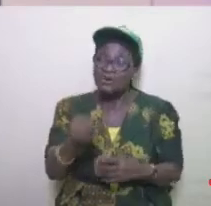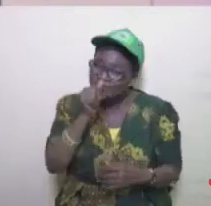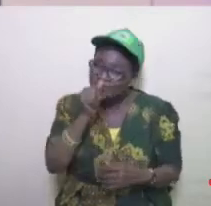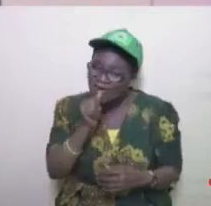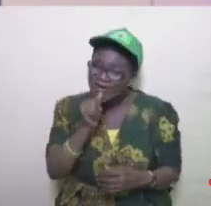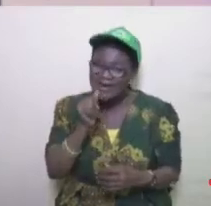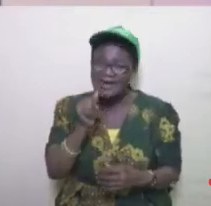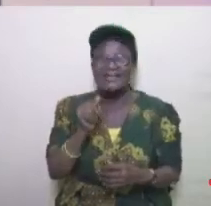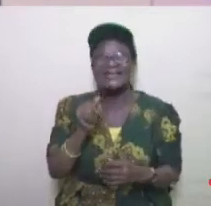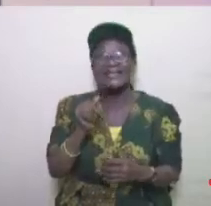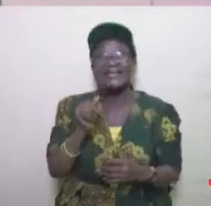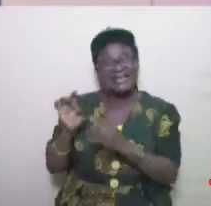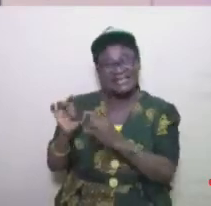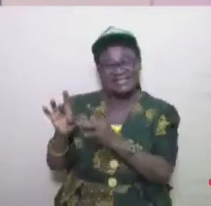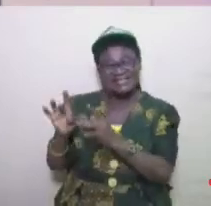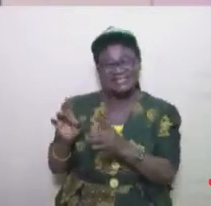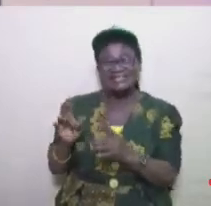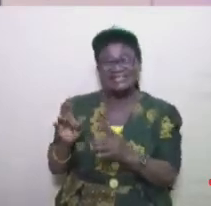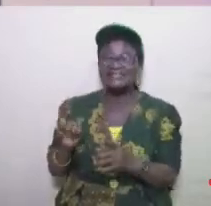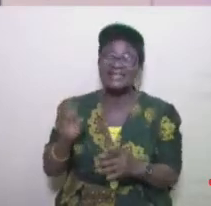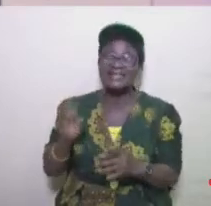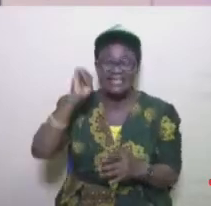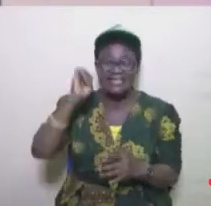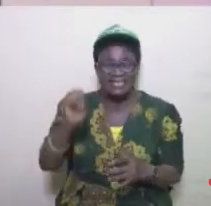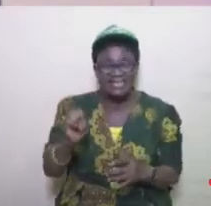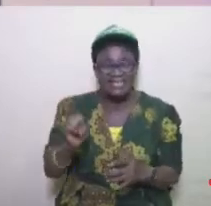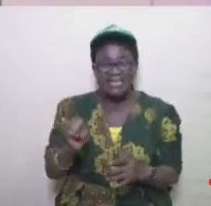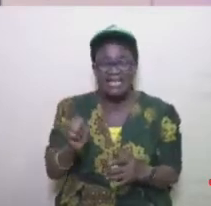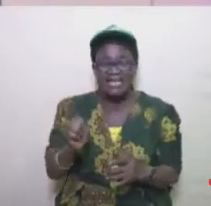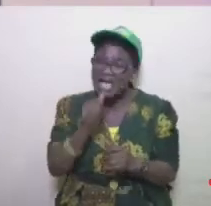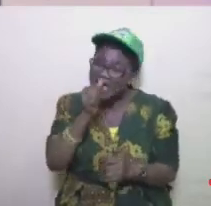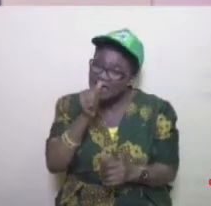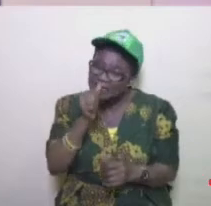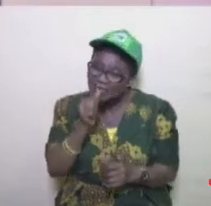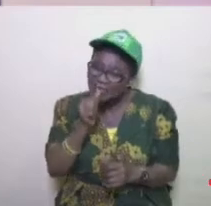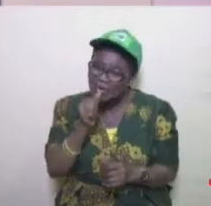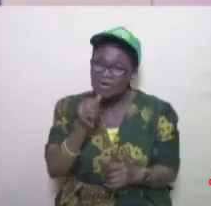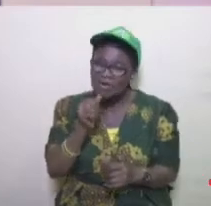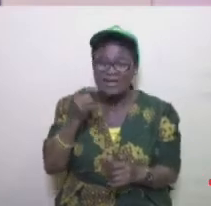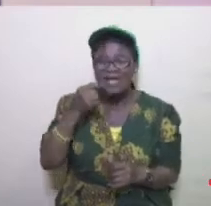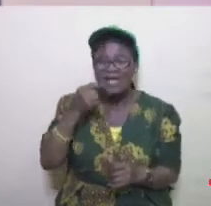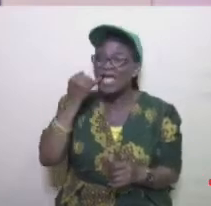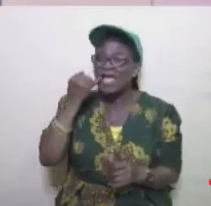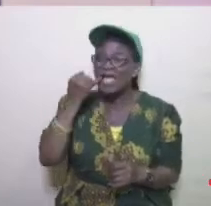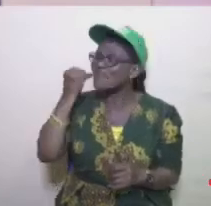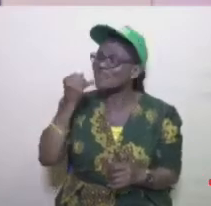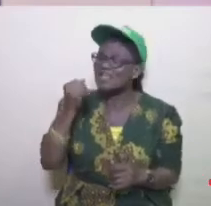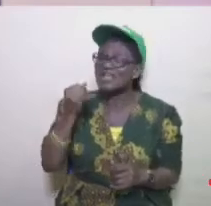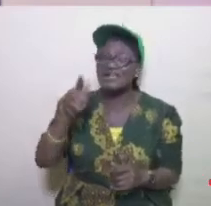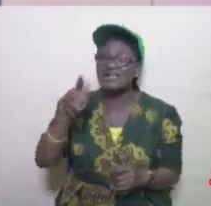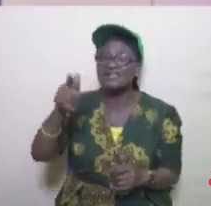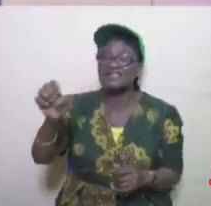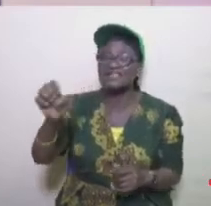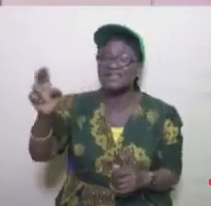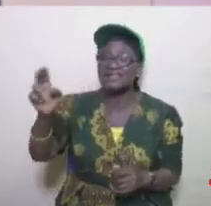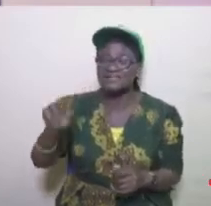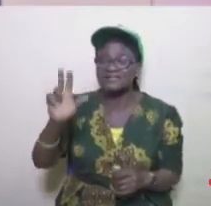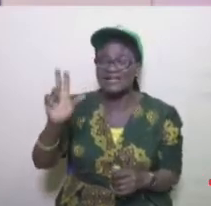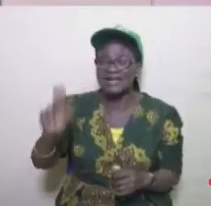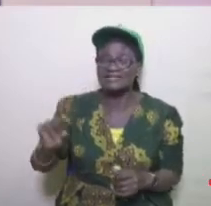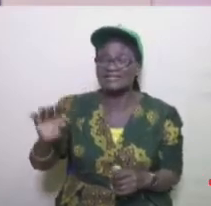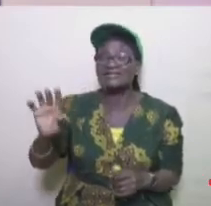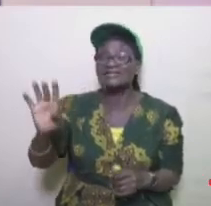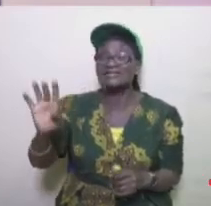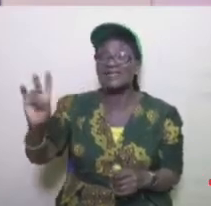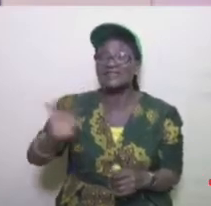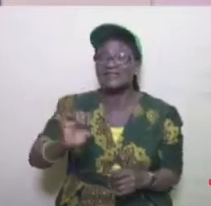Genesis 37:4. He endured envy. He endured envy, Genesis 37:11.